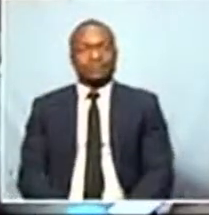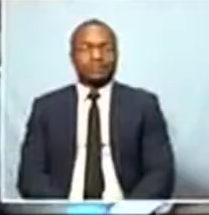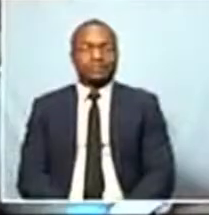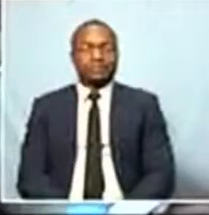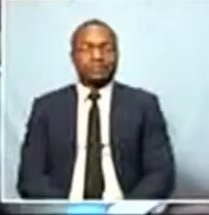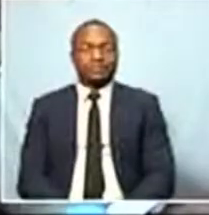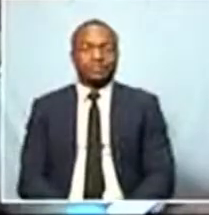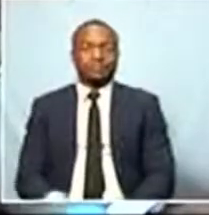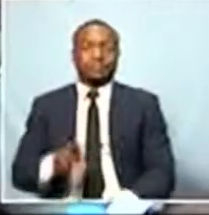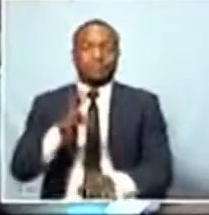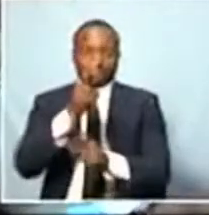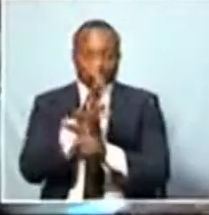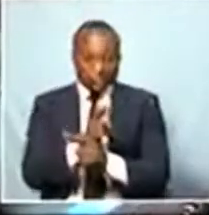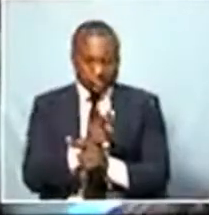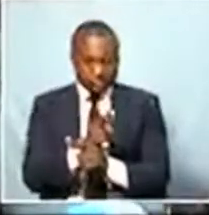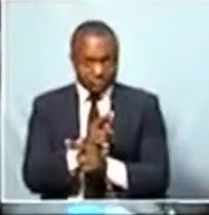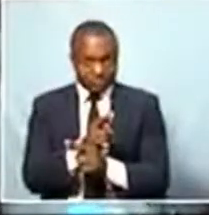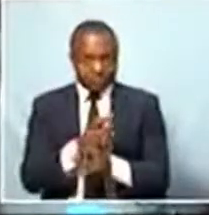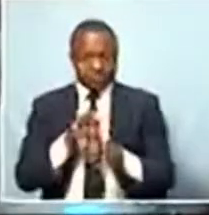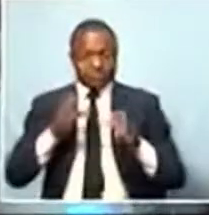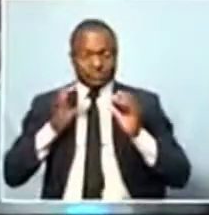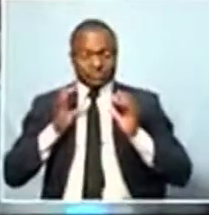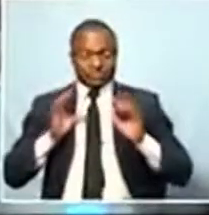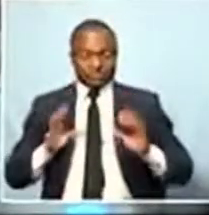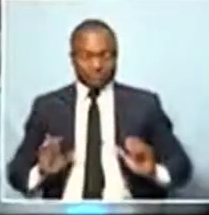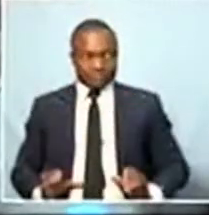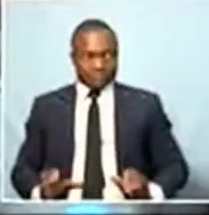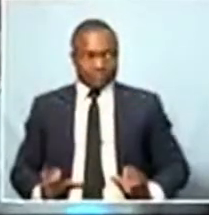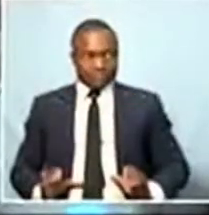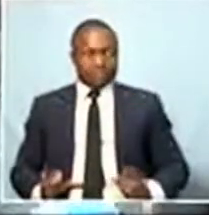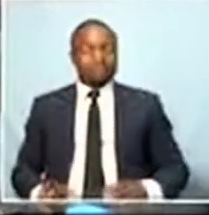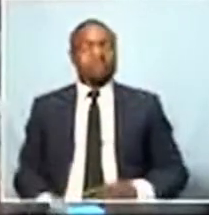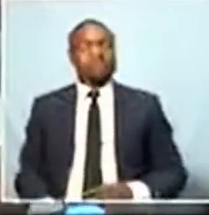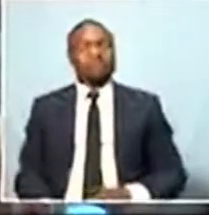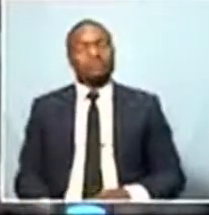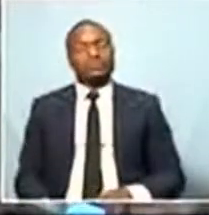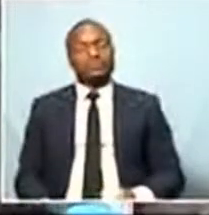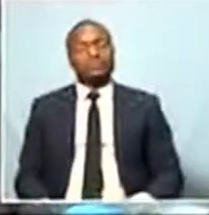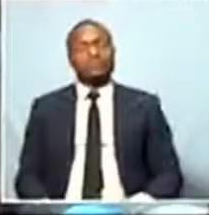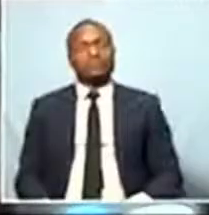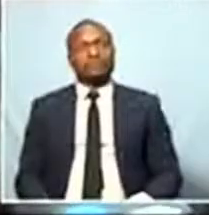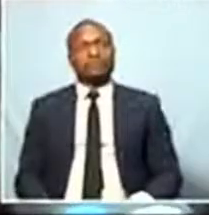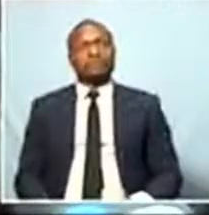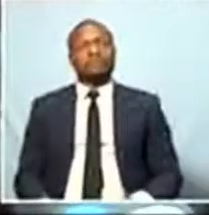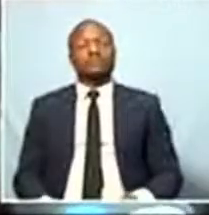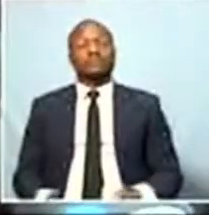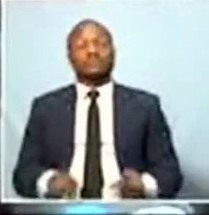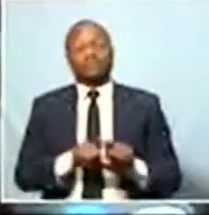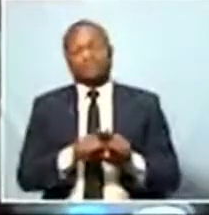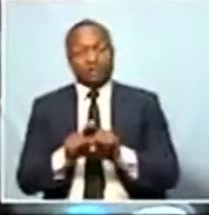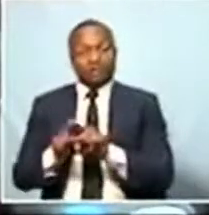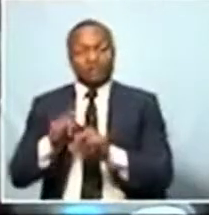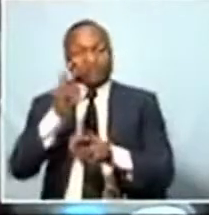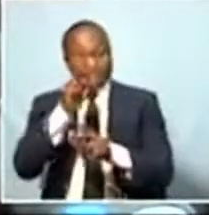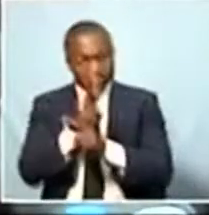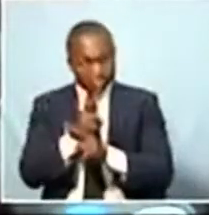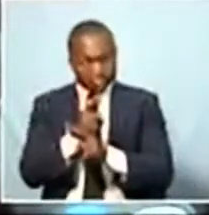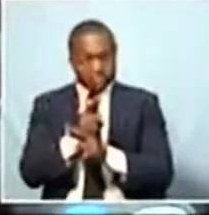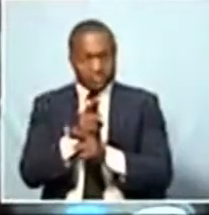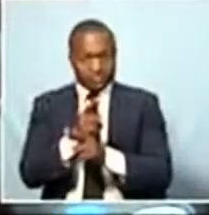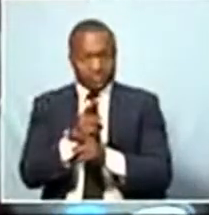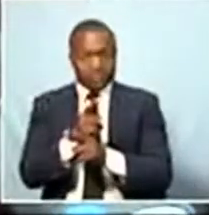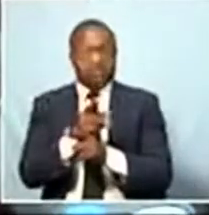The rights of citizens and of course the rights of